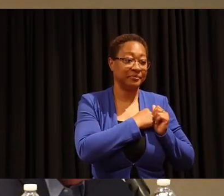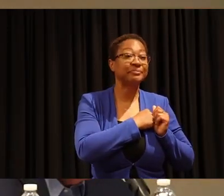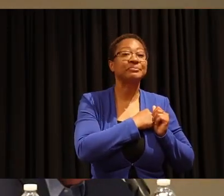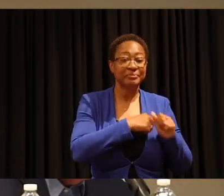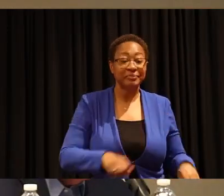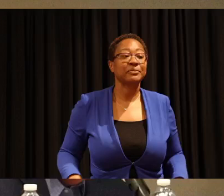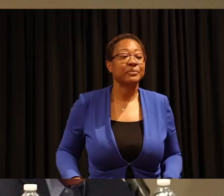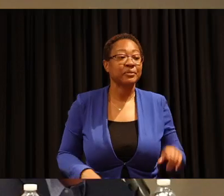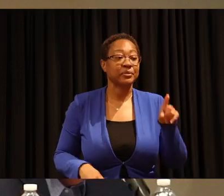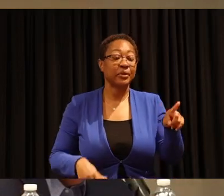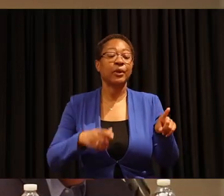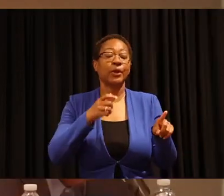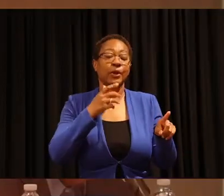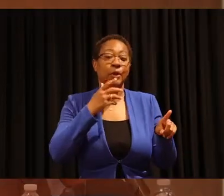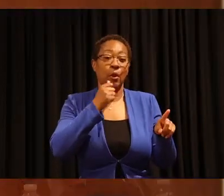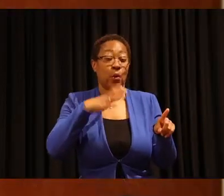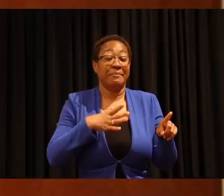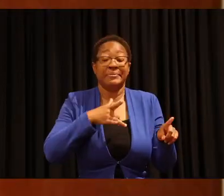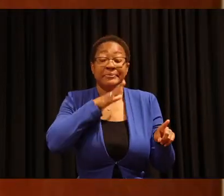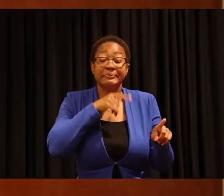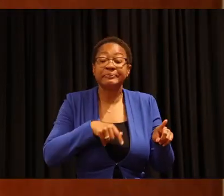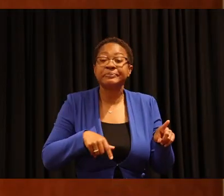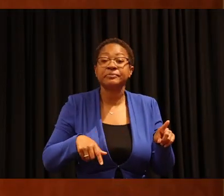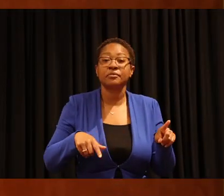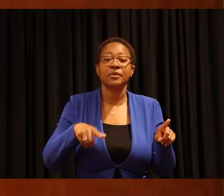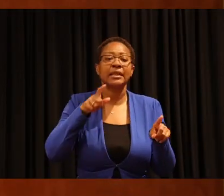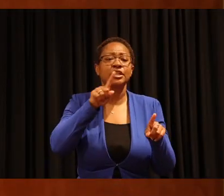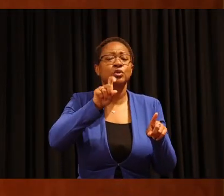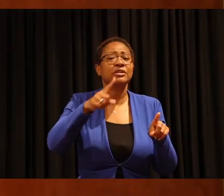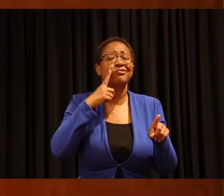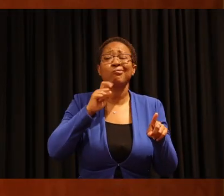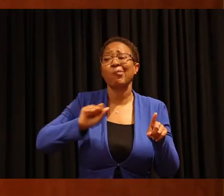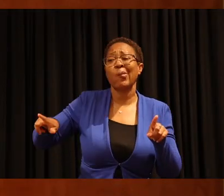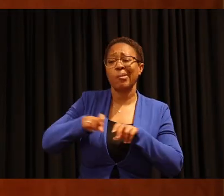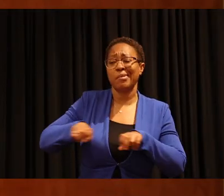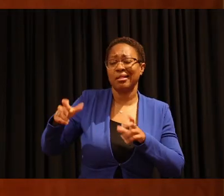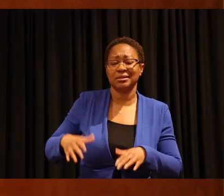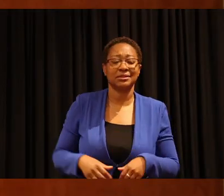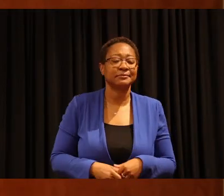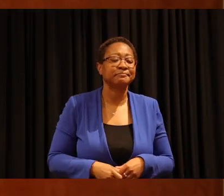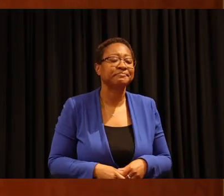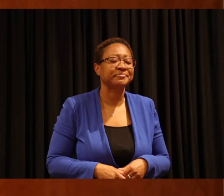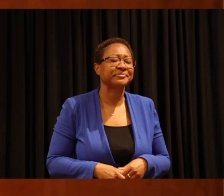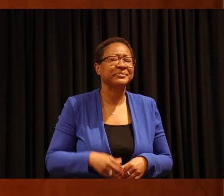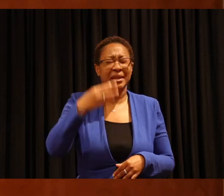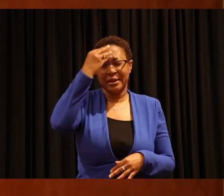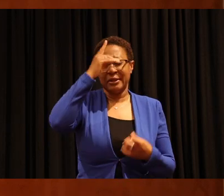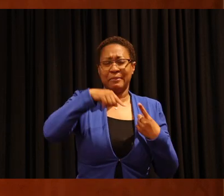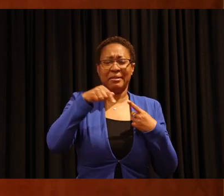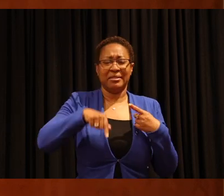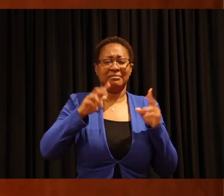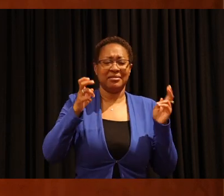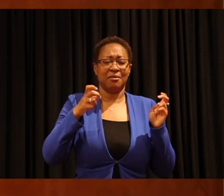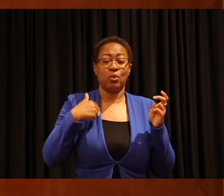This question is for all the panelists. When I think about this topic, I divide it into three